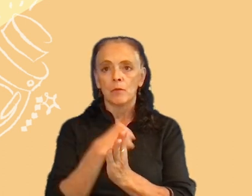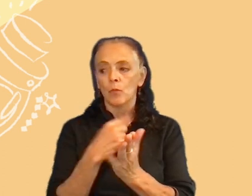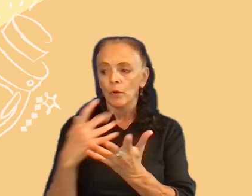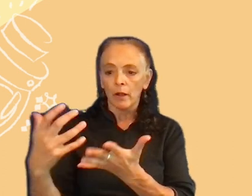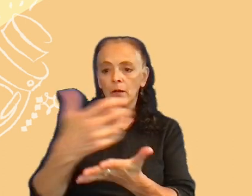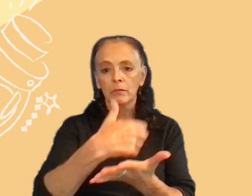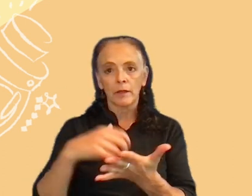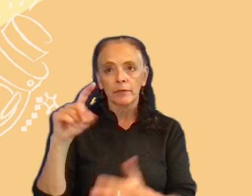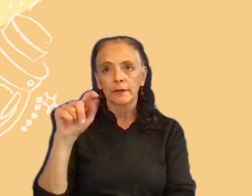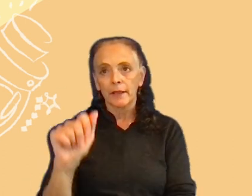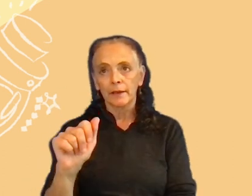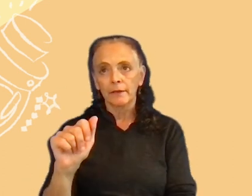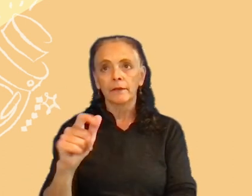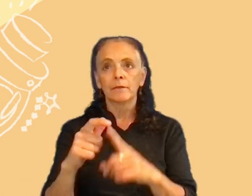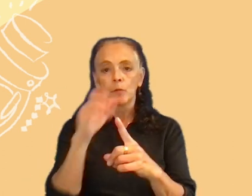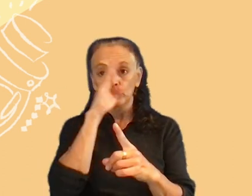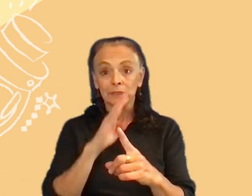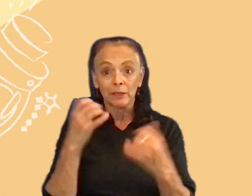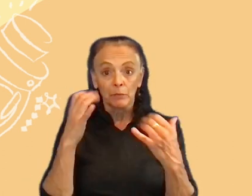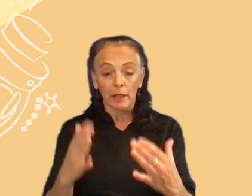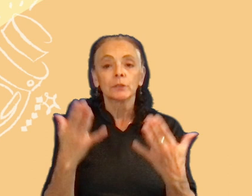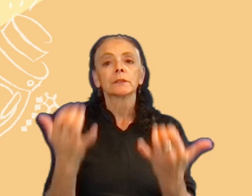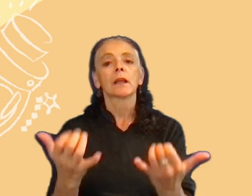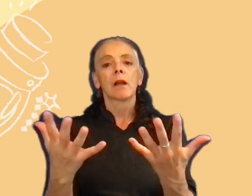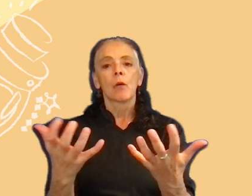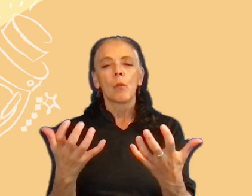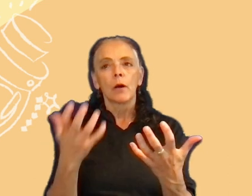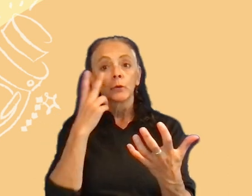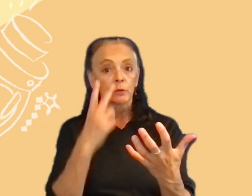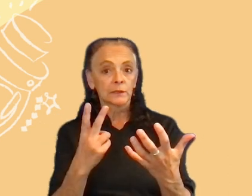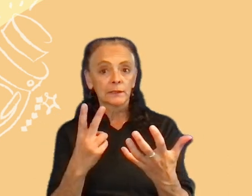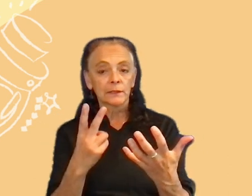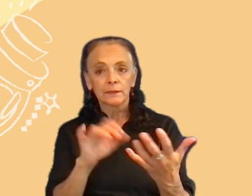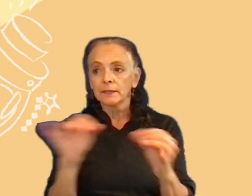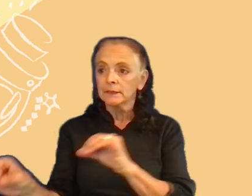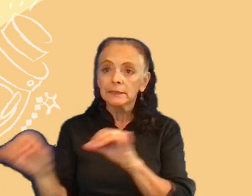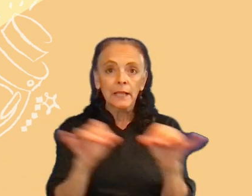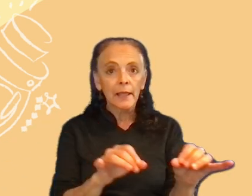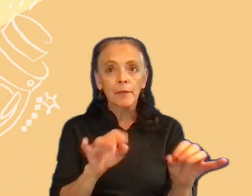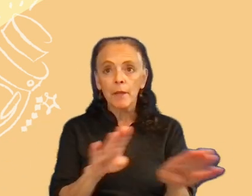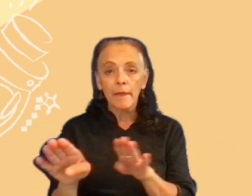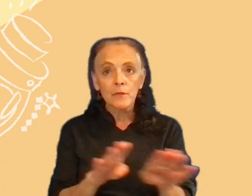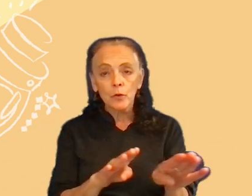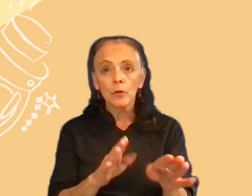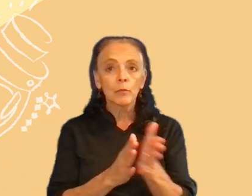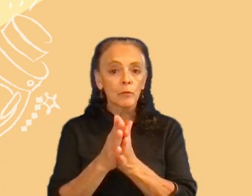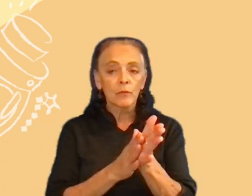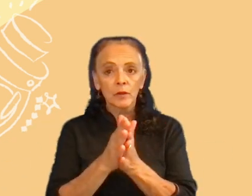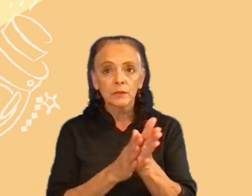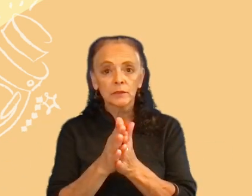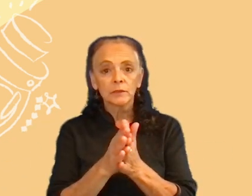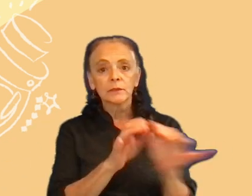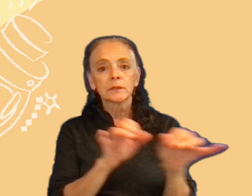data from brazilian players and now we wanted to see if the same behavior and motivations would uh be